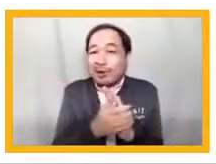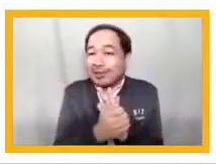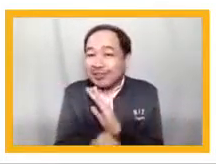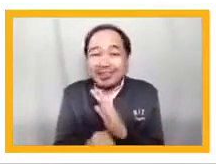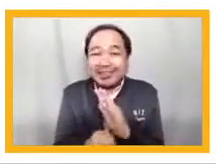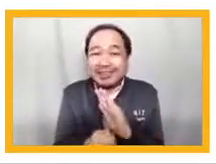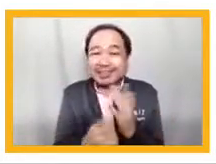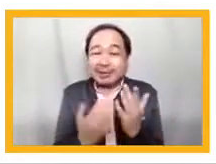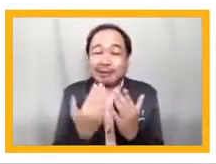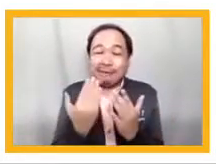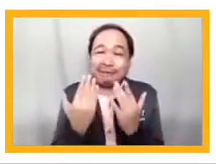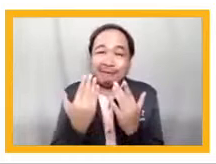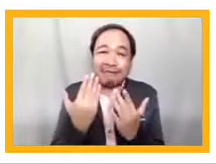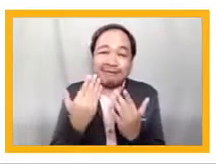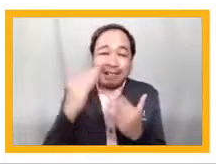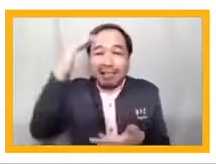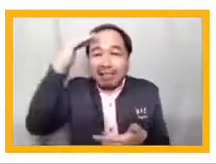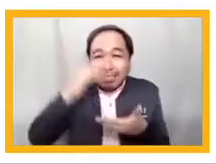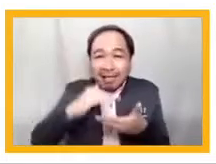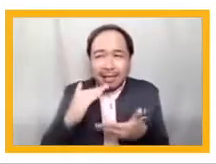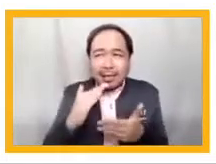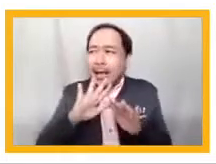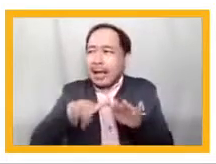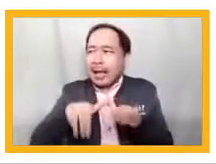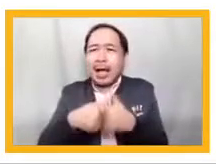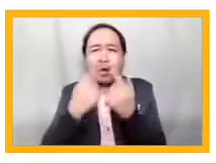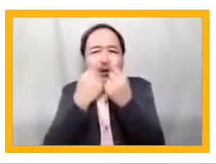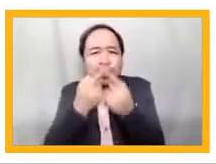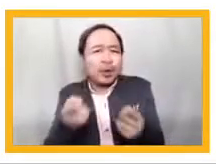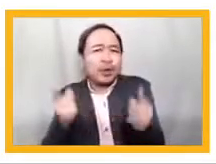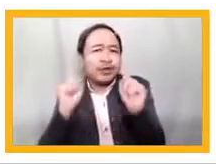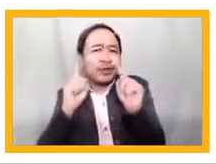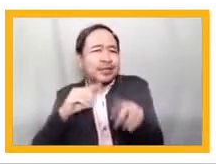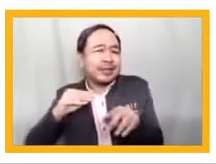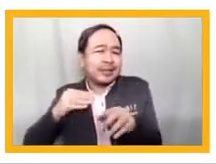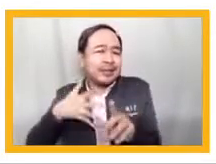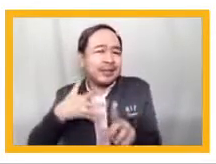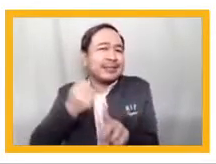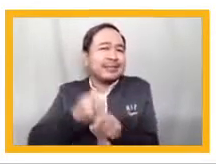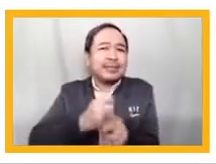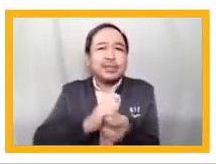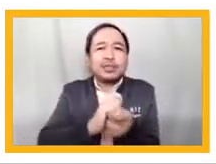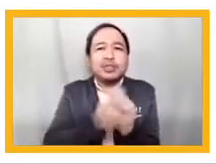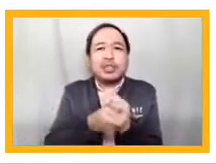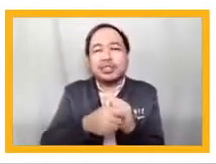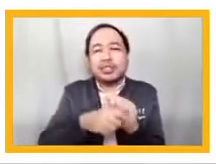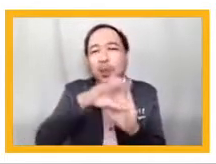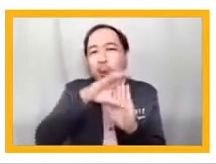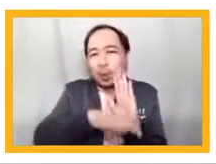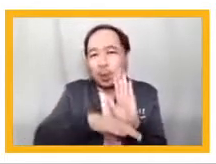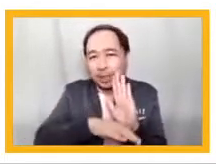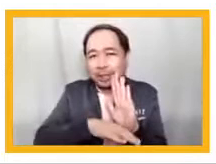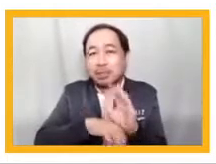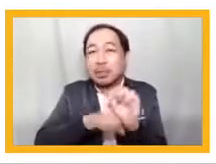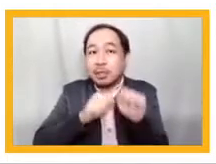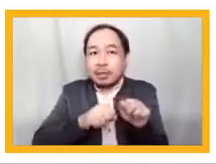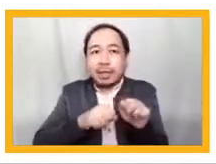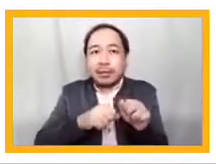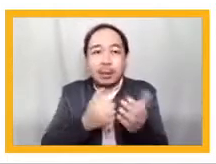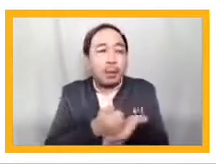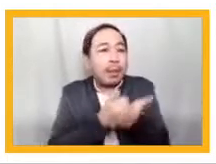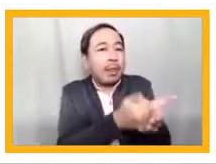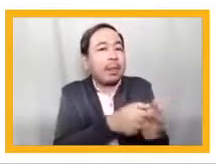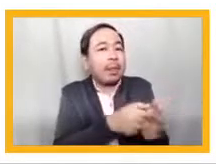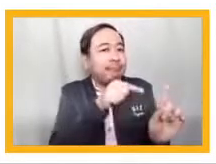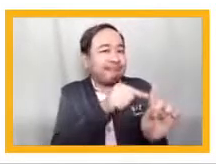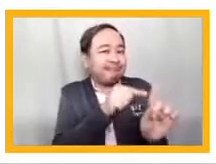the university can shape the curriculum so that they will be able to achieve that skills at the end of